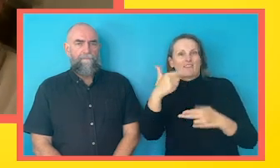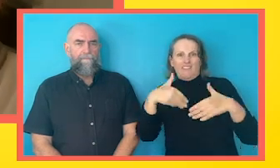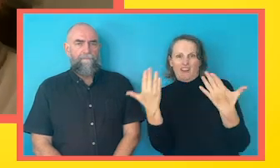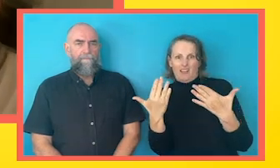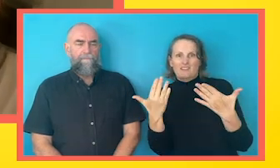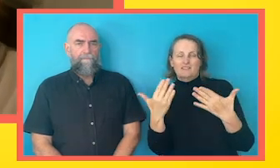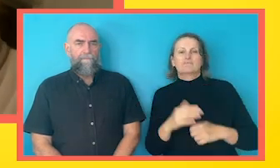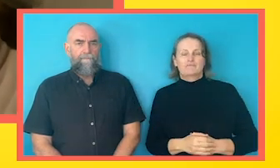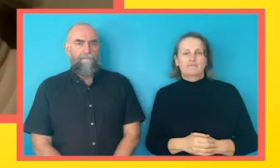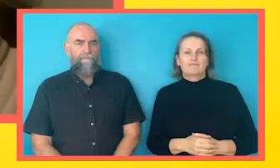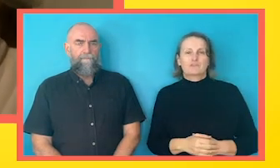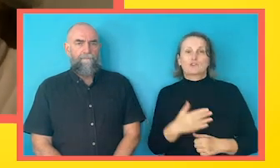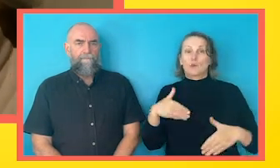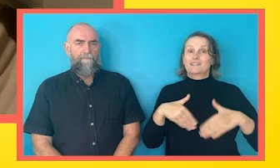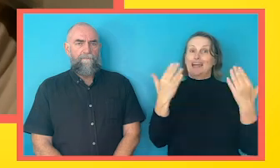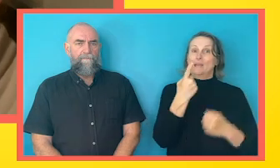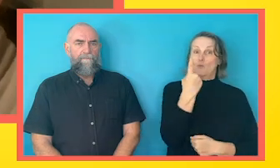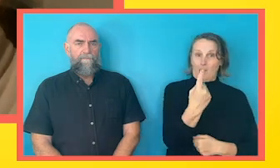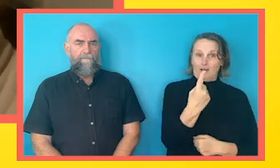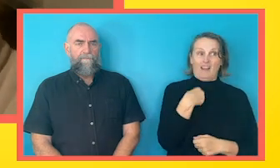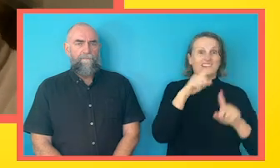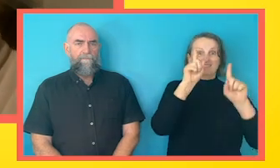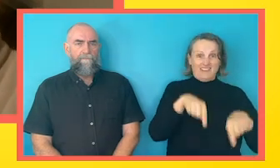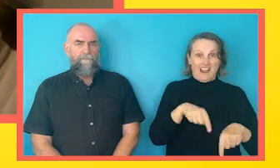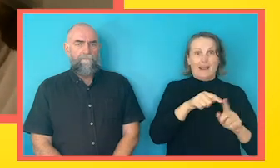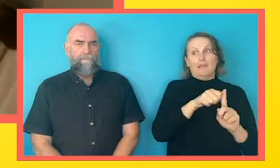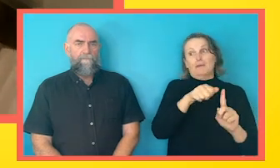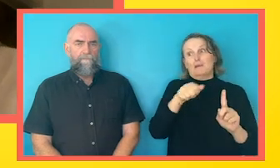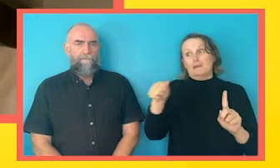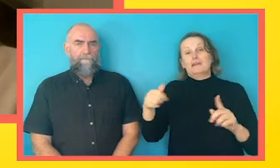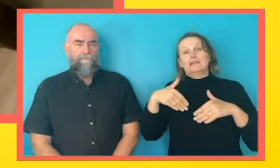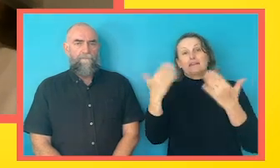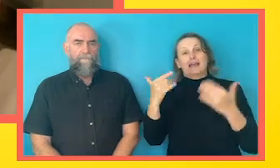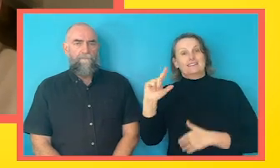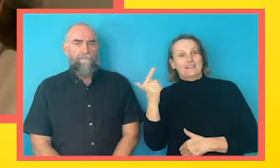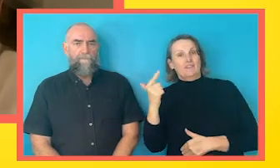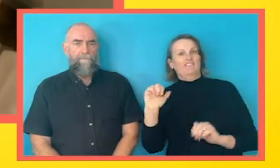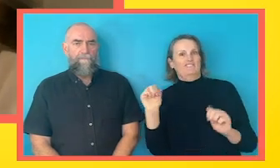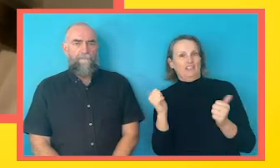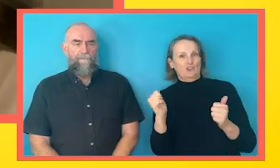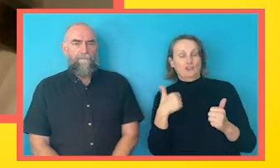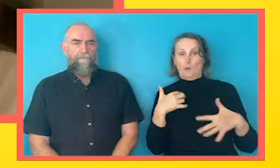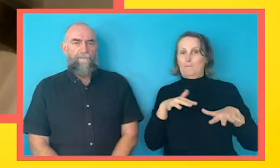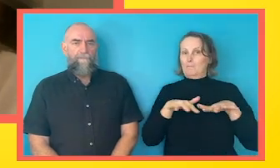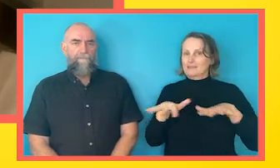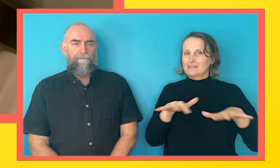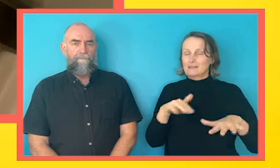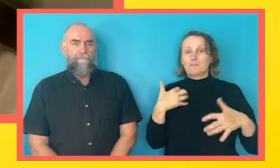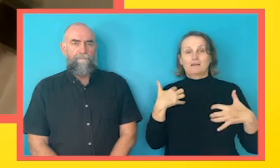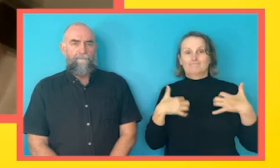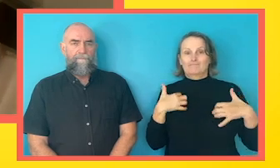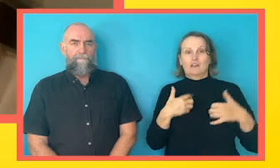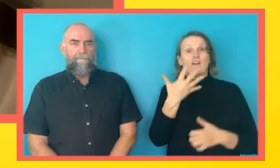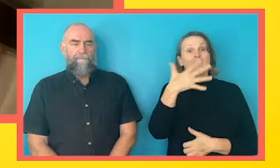program. I start on day 1 and finish on day 7, so I will be quite busy. But I'm definitely looking forward to the